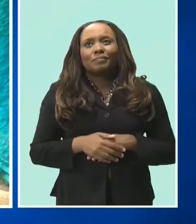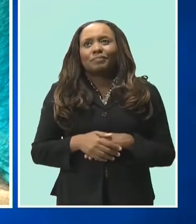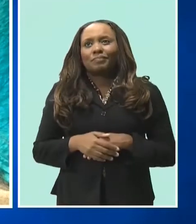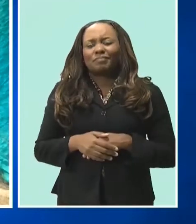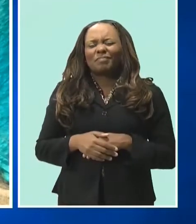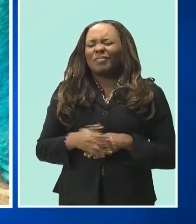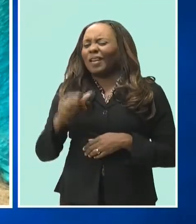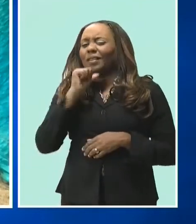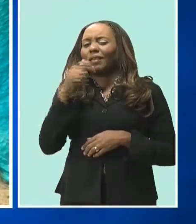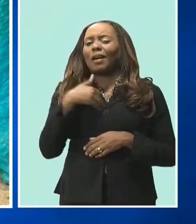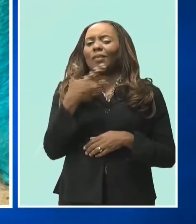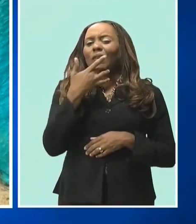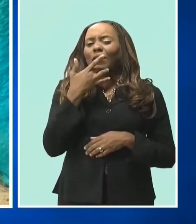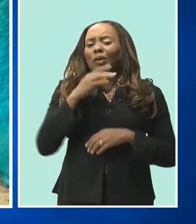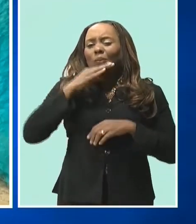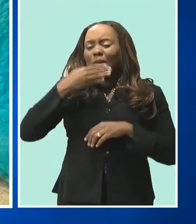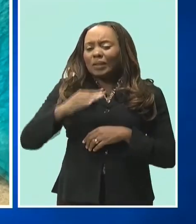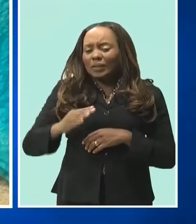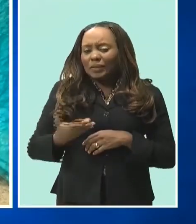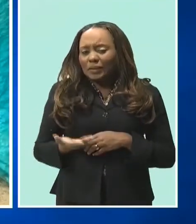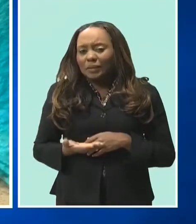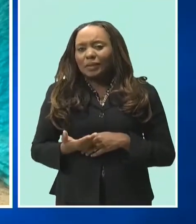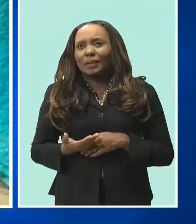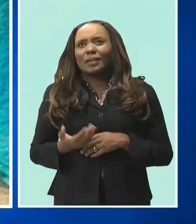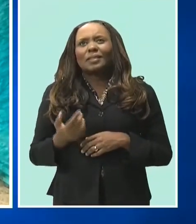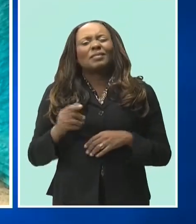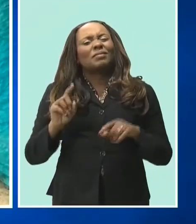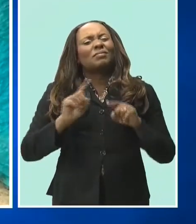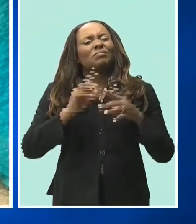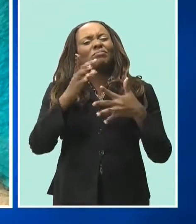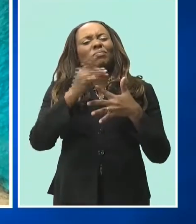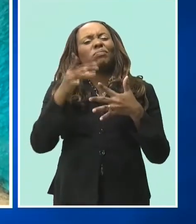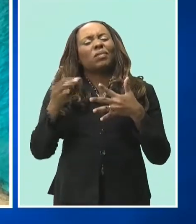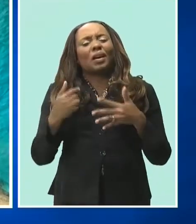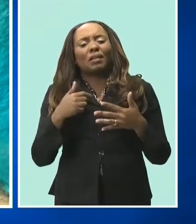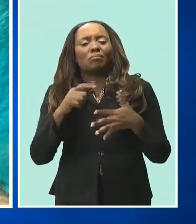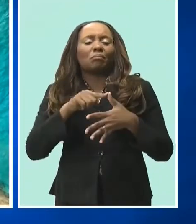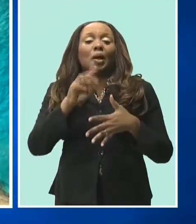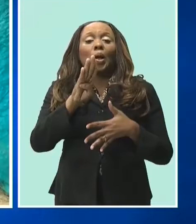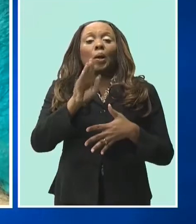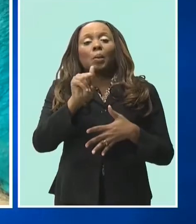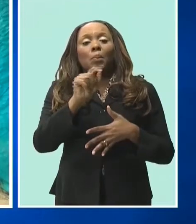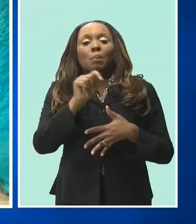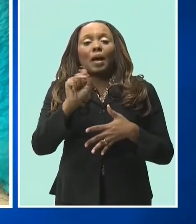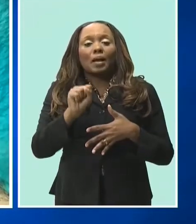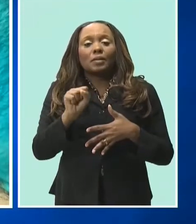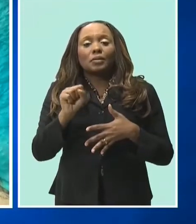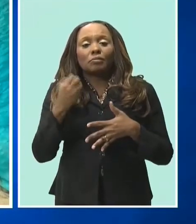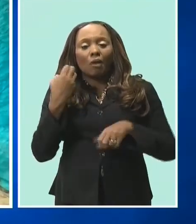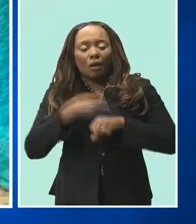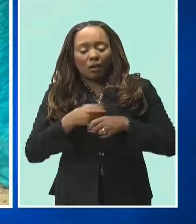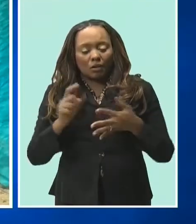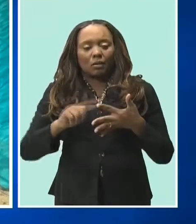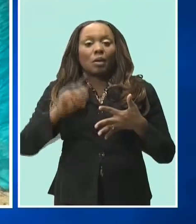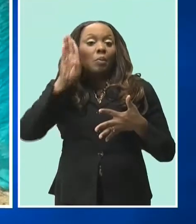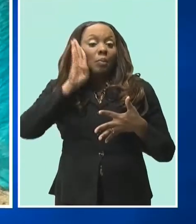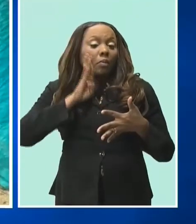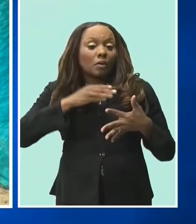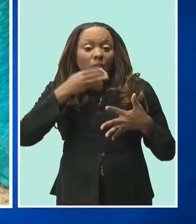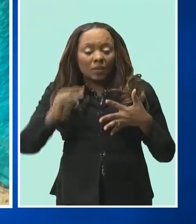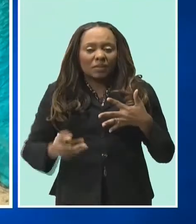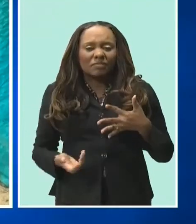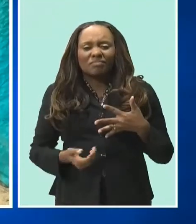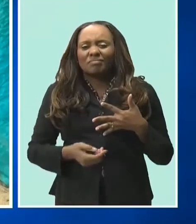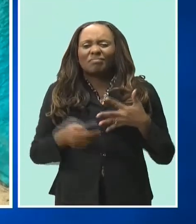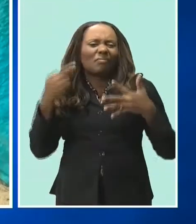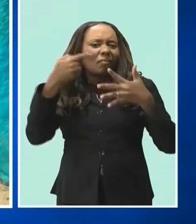favorite beach. I have options. I like Bass Rock, Browns Beach, and